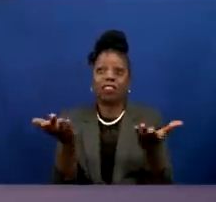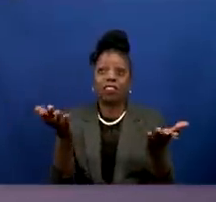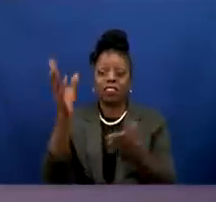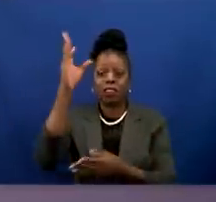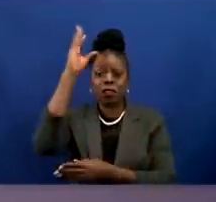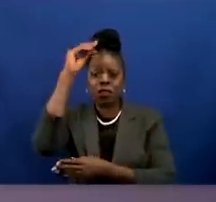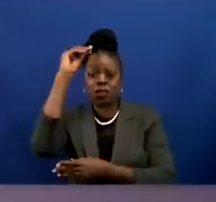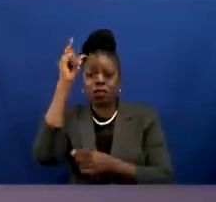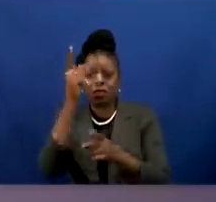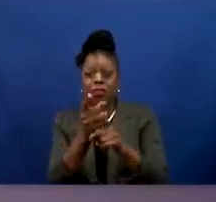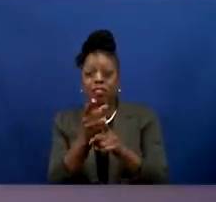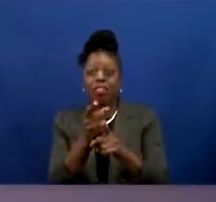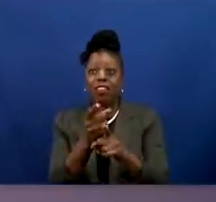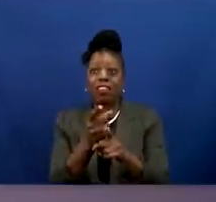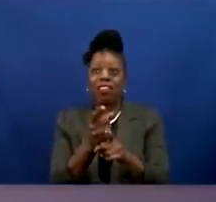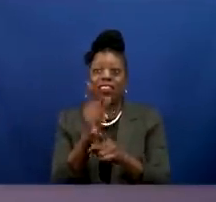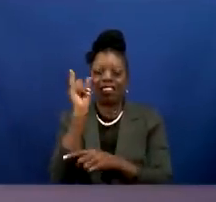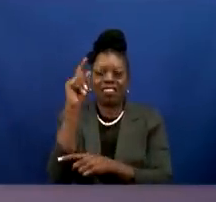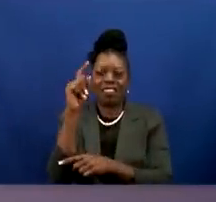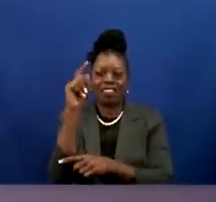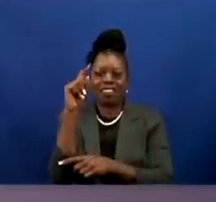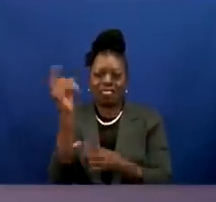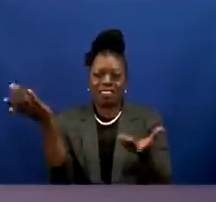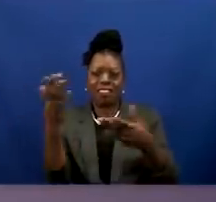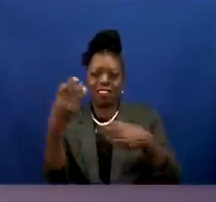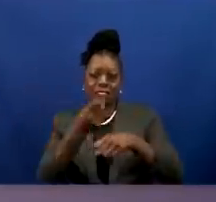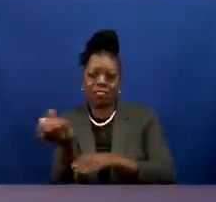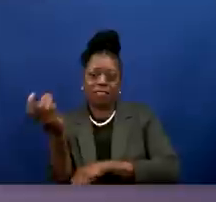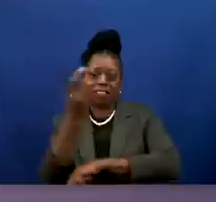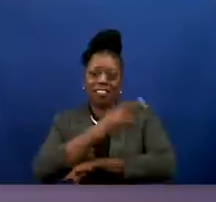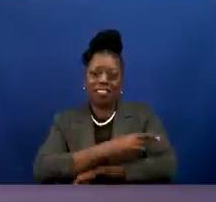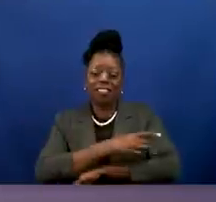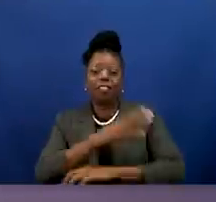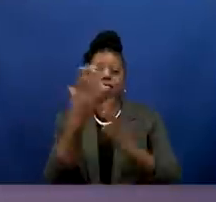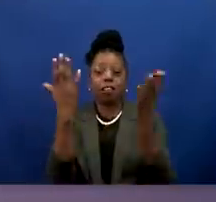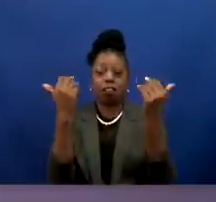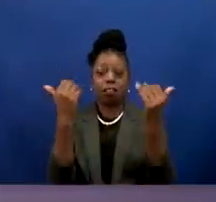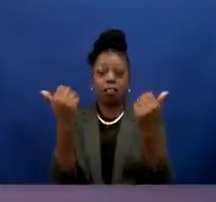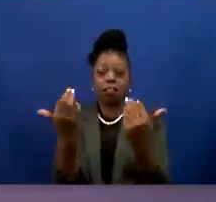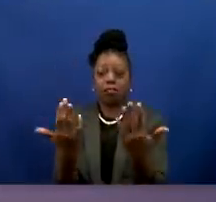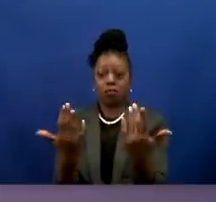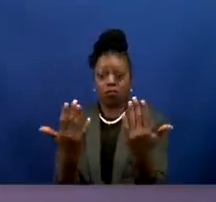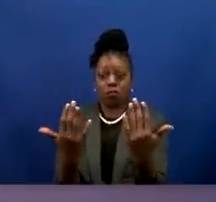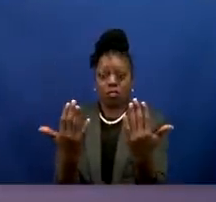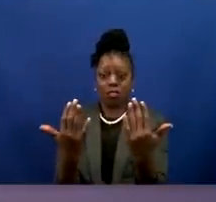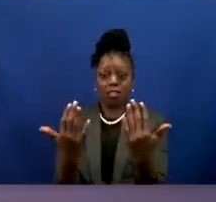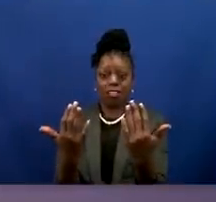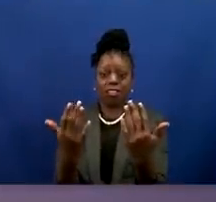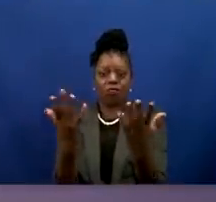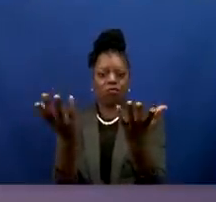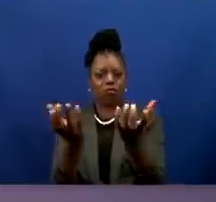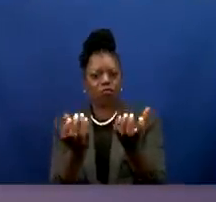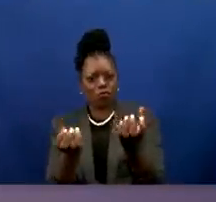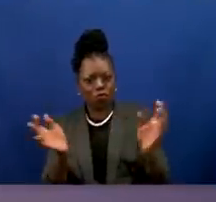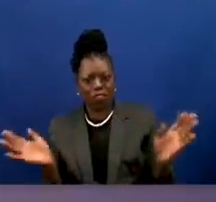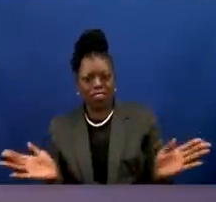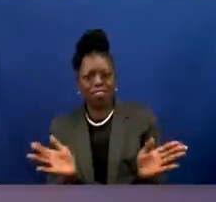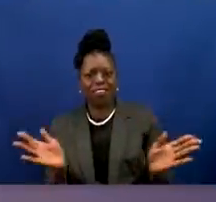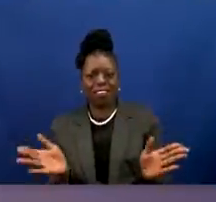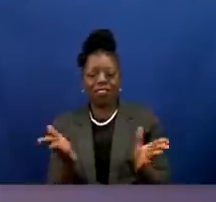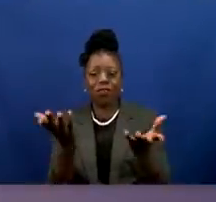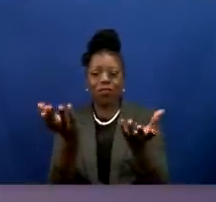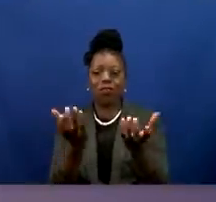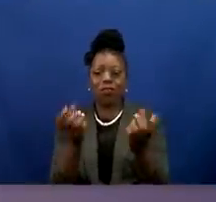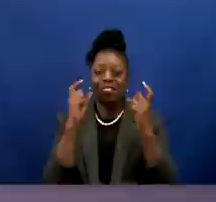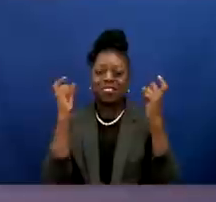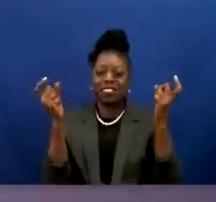Brother, you need to make it official today? Come on, I'm waiting on you. We want to encourage you. We want to celebrate with